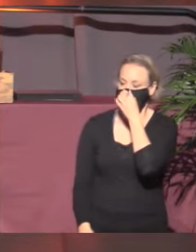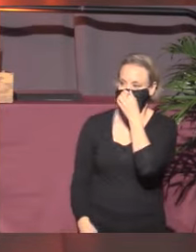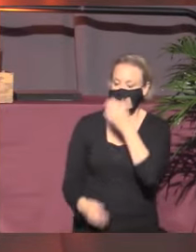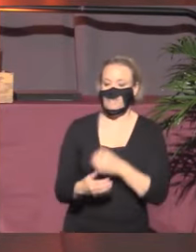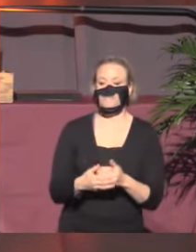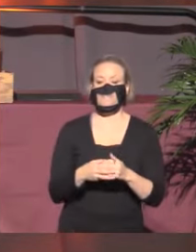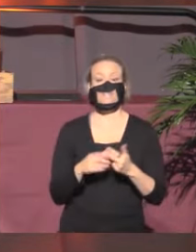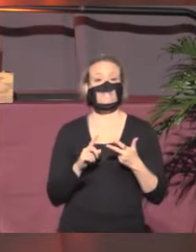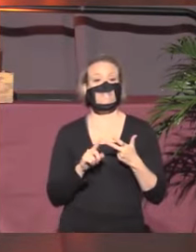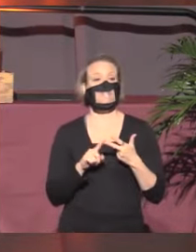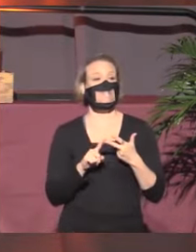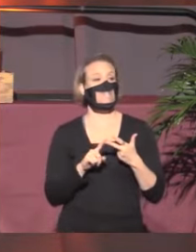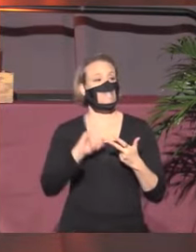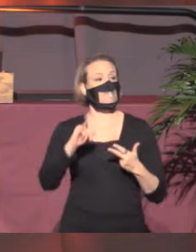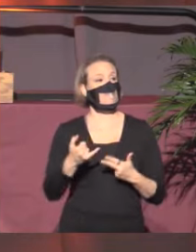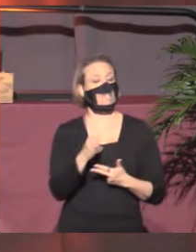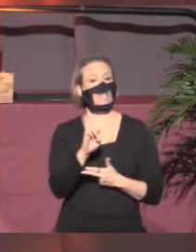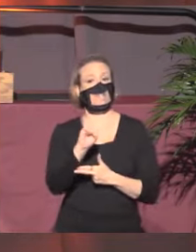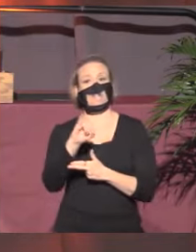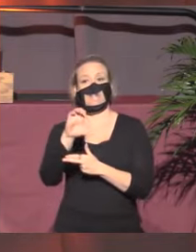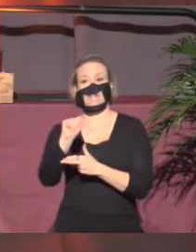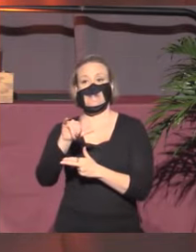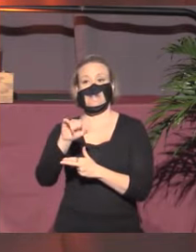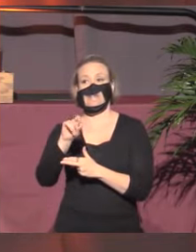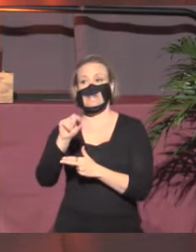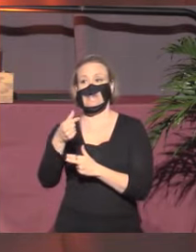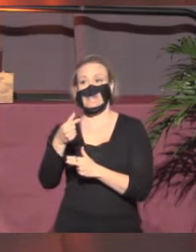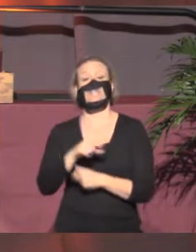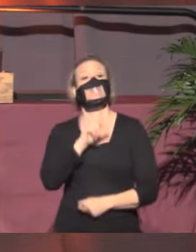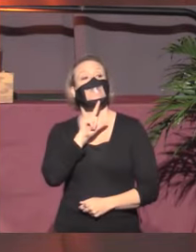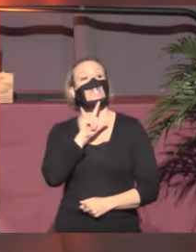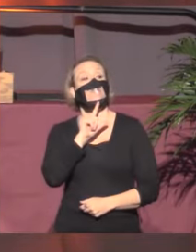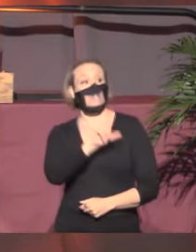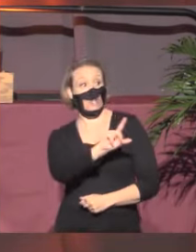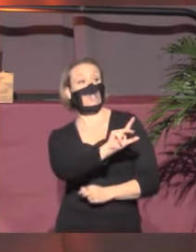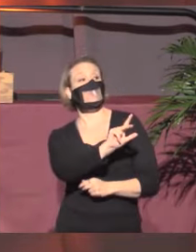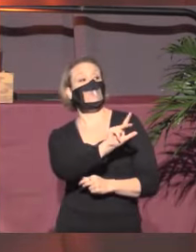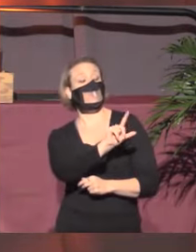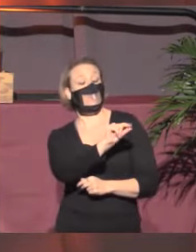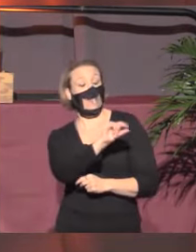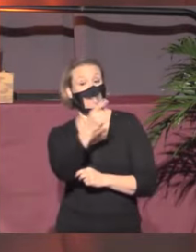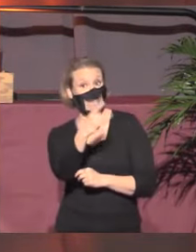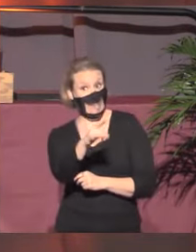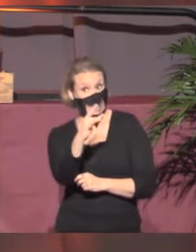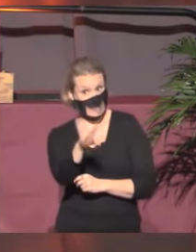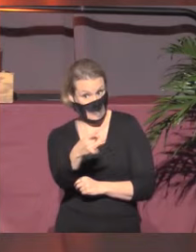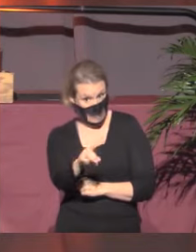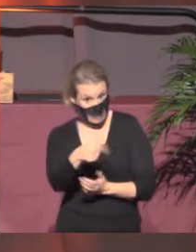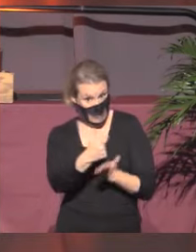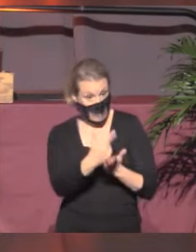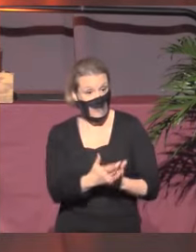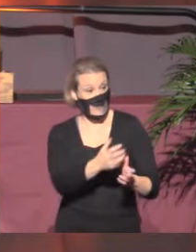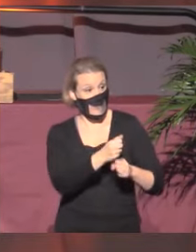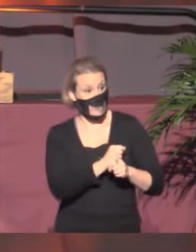And our third recipient tonight, Jessica Yang, she is a 2018 alum and received her master's with a study of